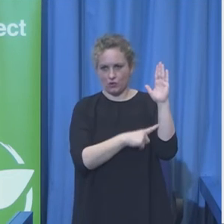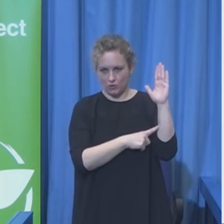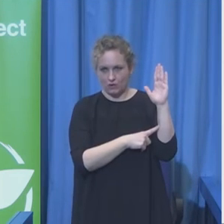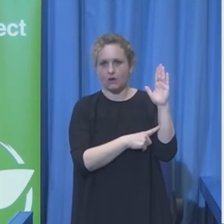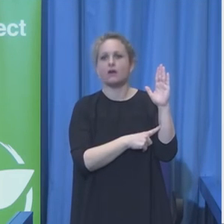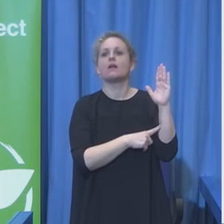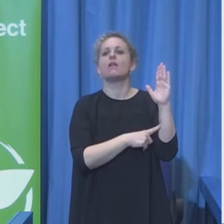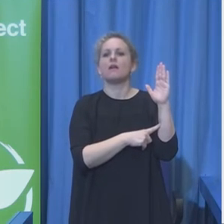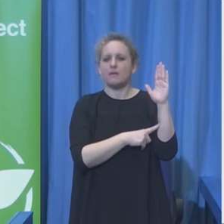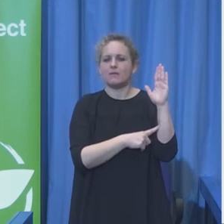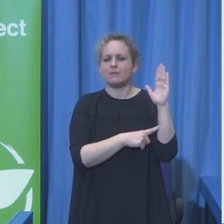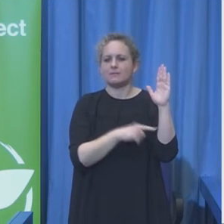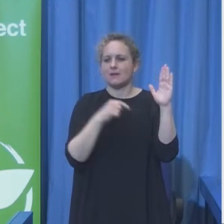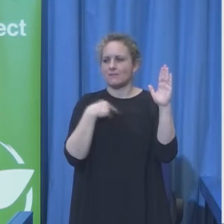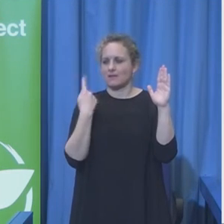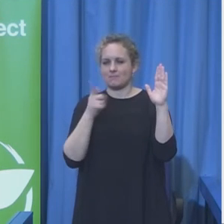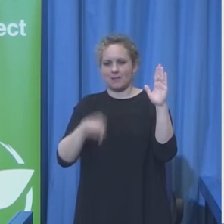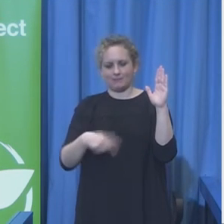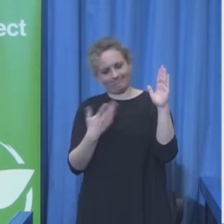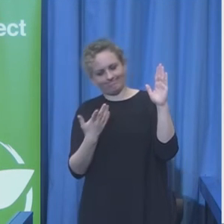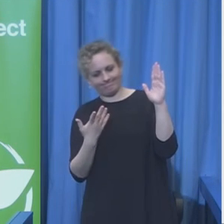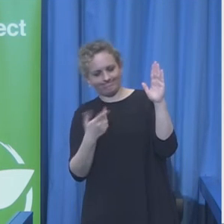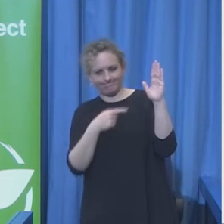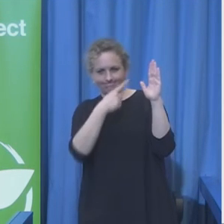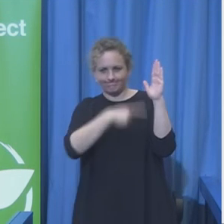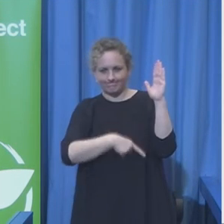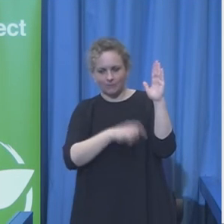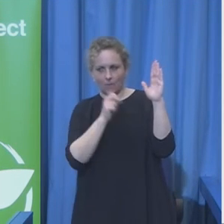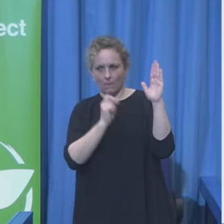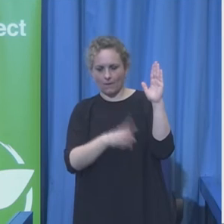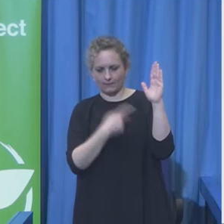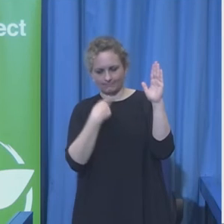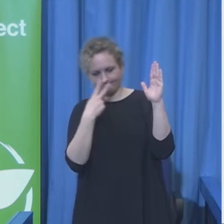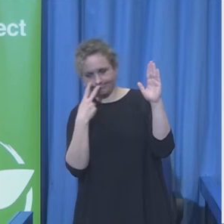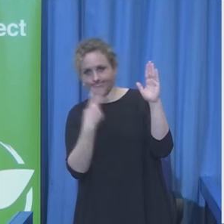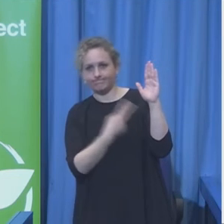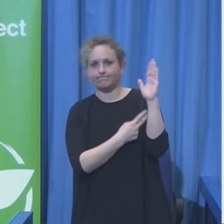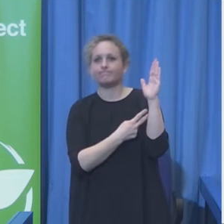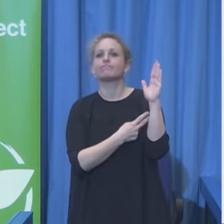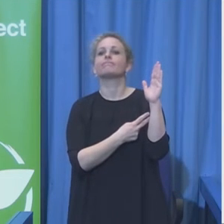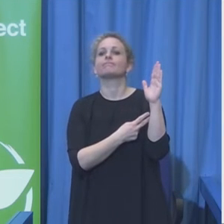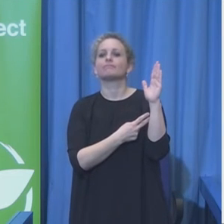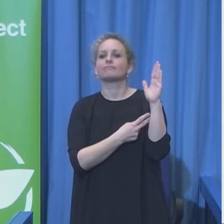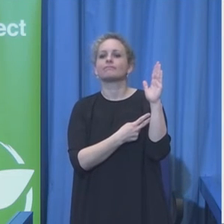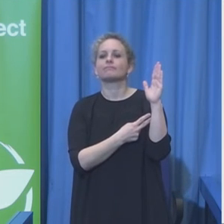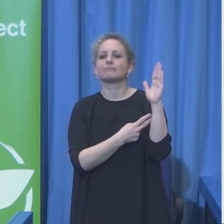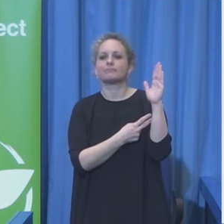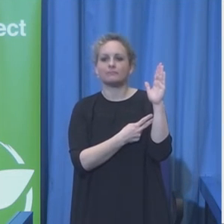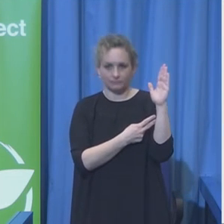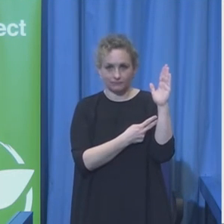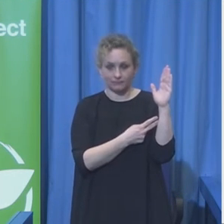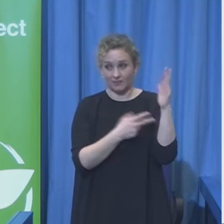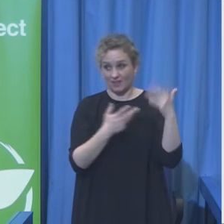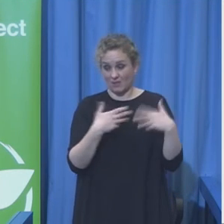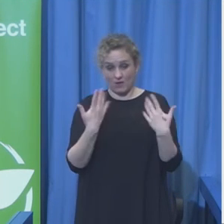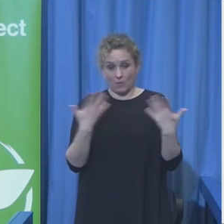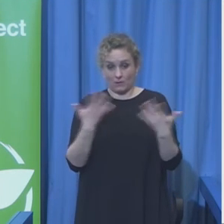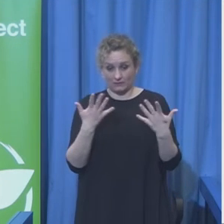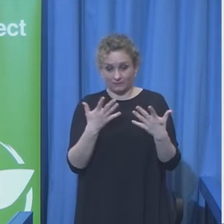undertake. But we can only be guiding them rather than giving them the binding